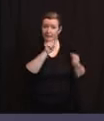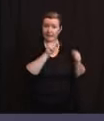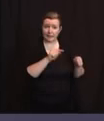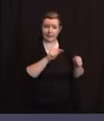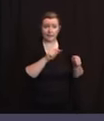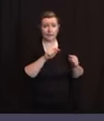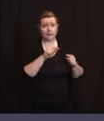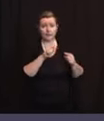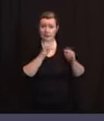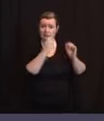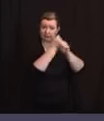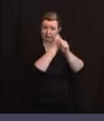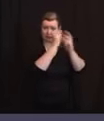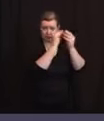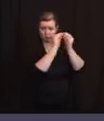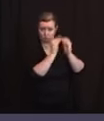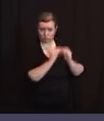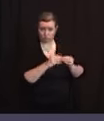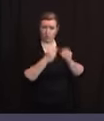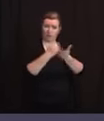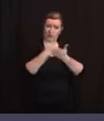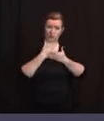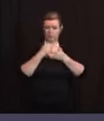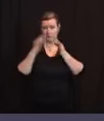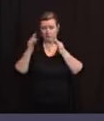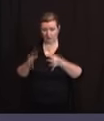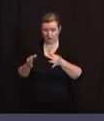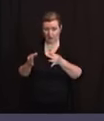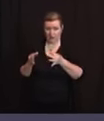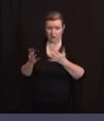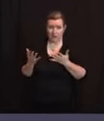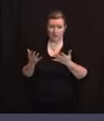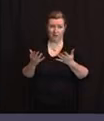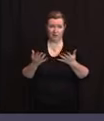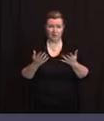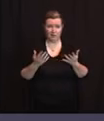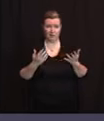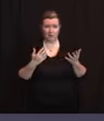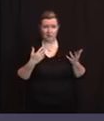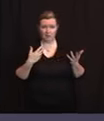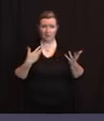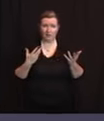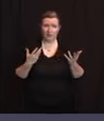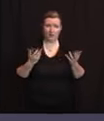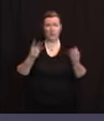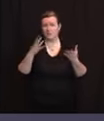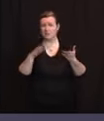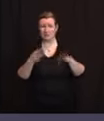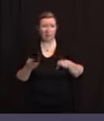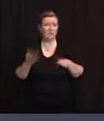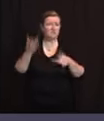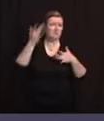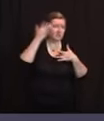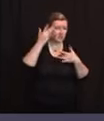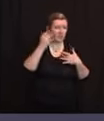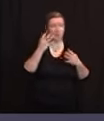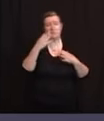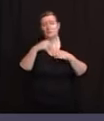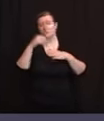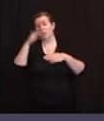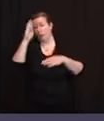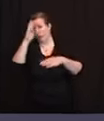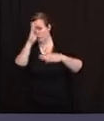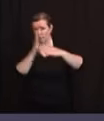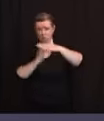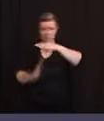every day. So we don't have something behind the curtain, and I can't give you a good answer in terms of yet, and I've said